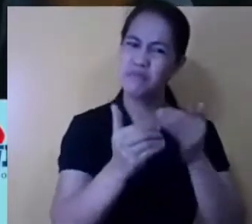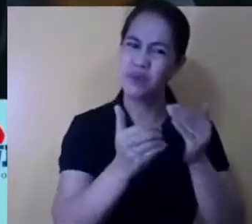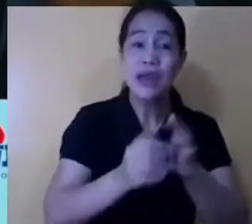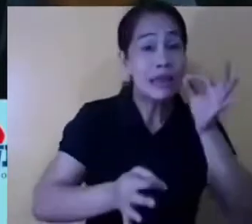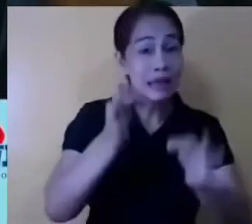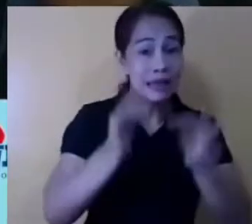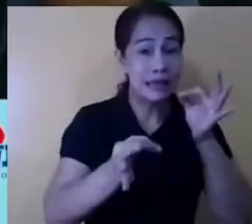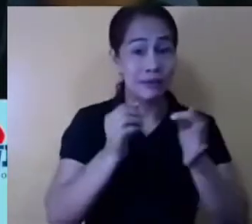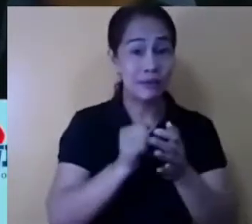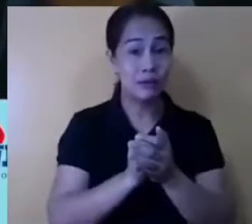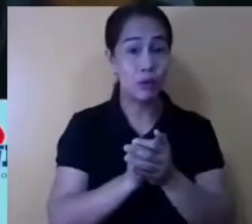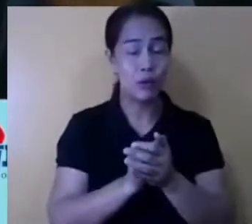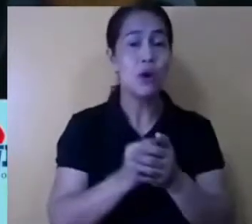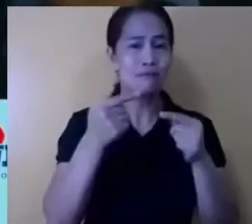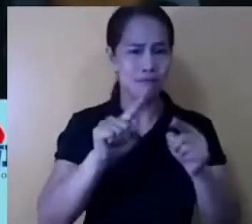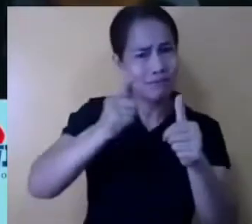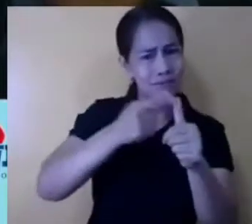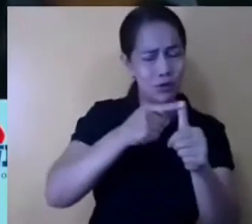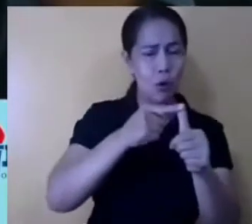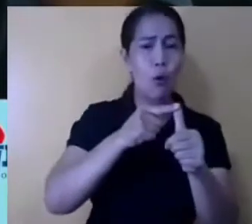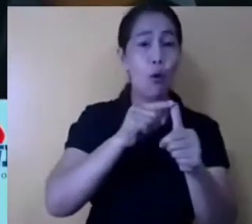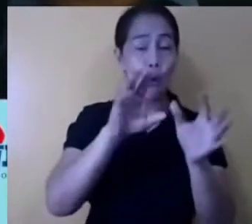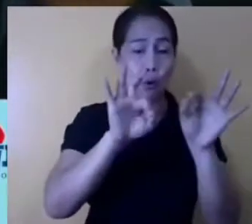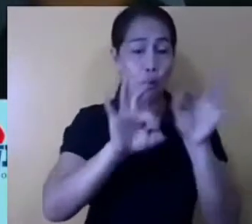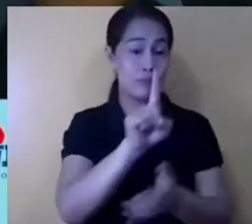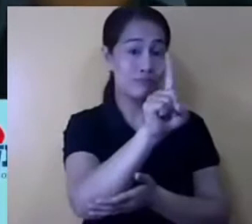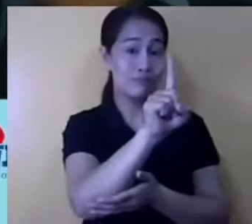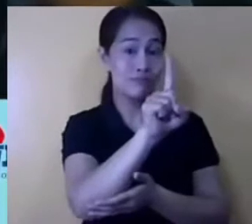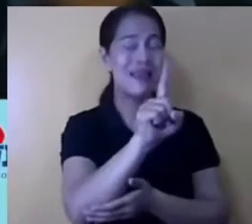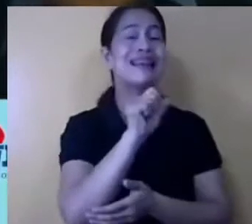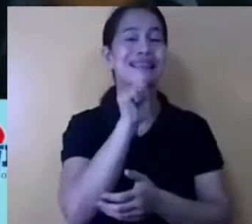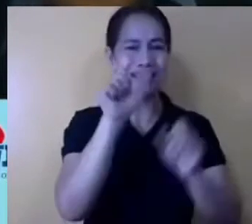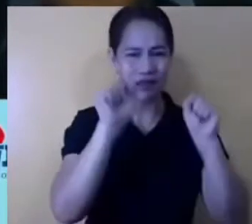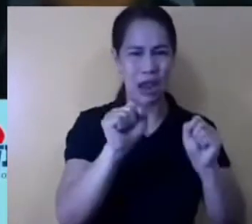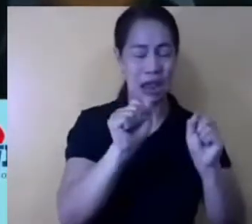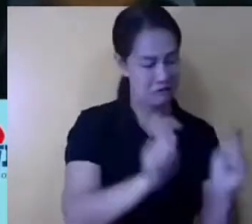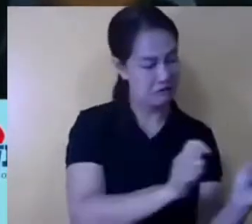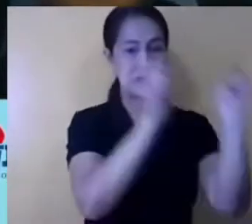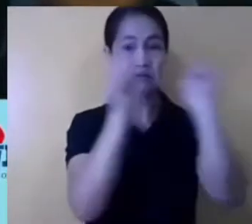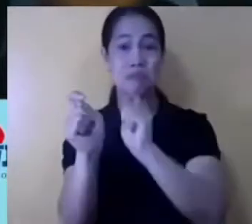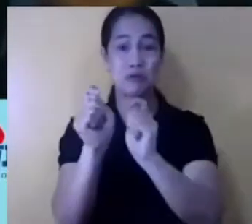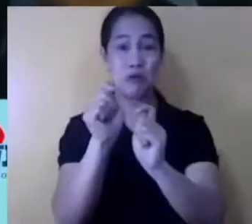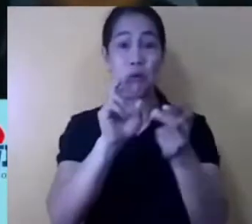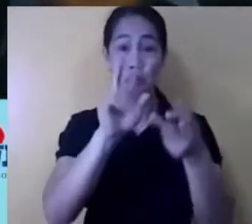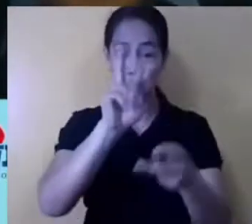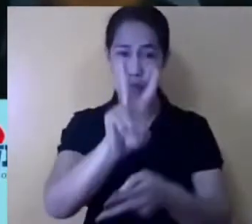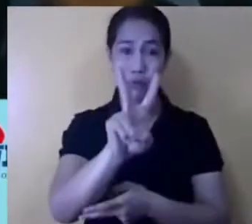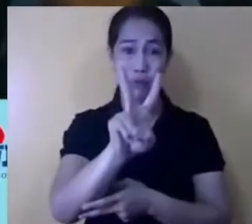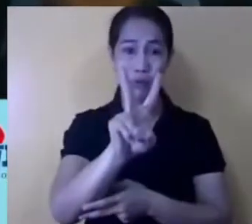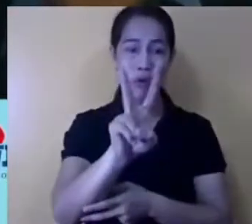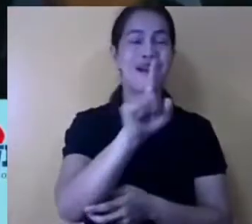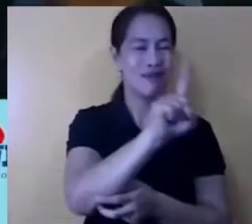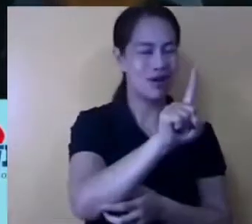If you go first with option one, and if it's not possible, you move to option two. And if option one and option two